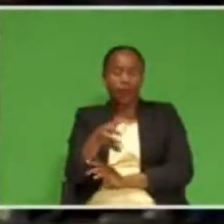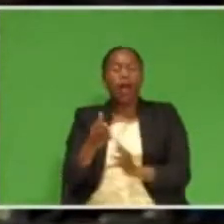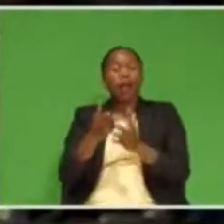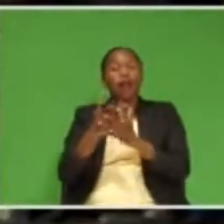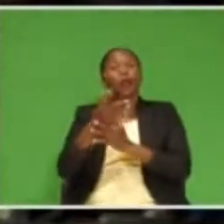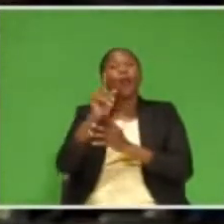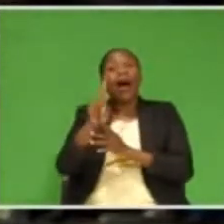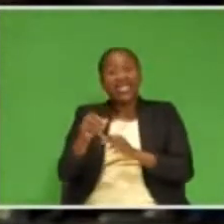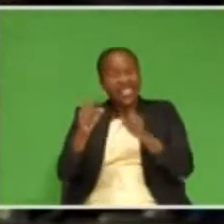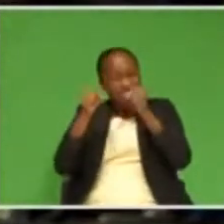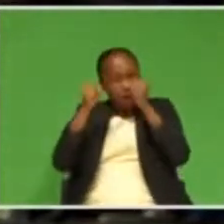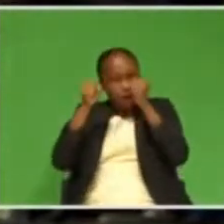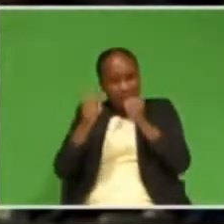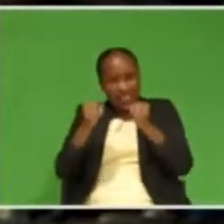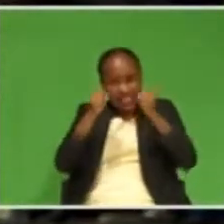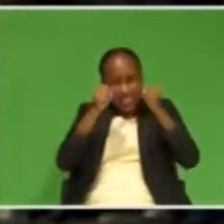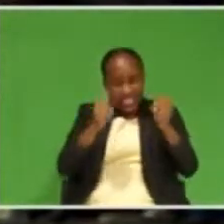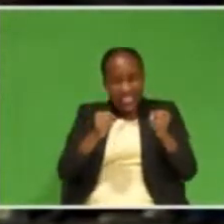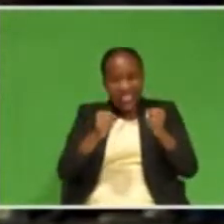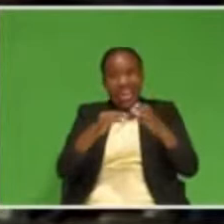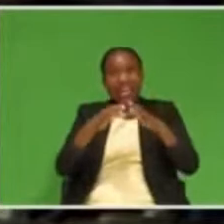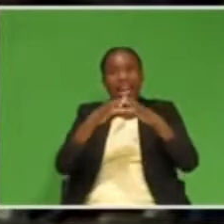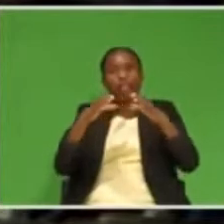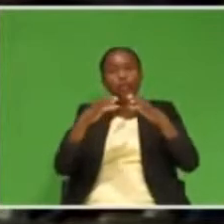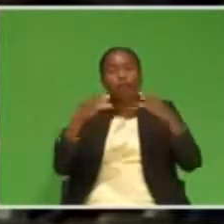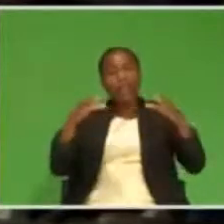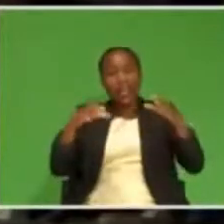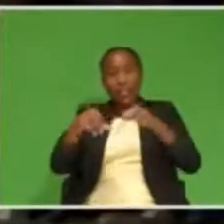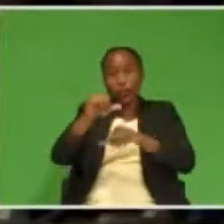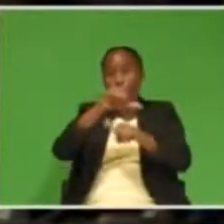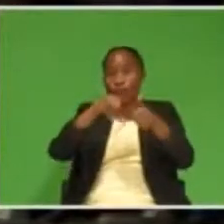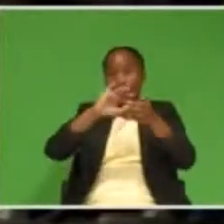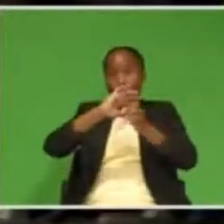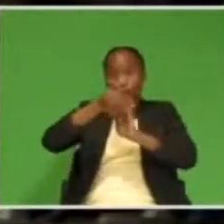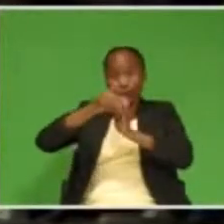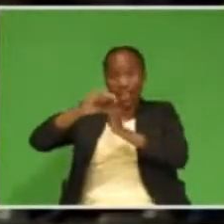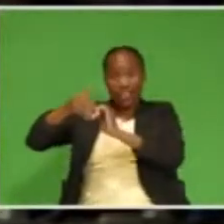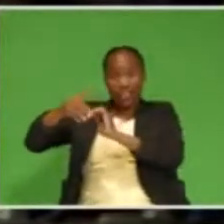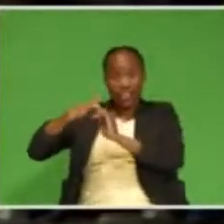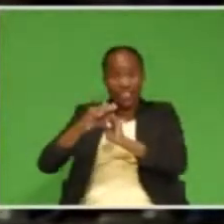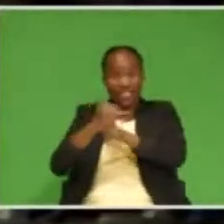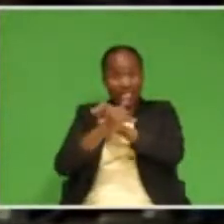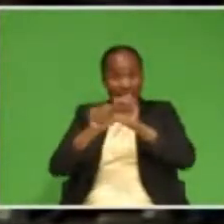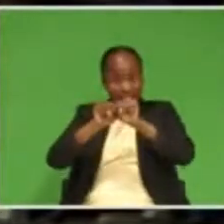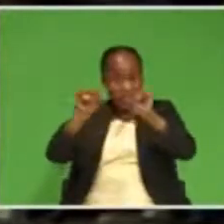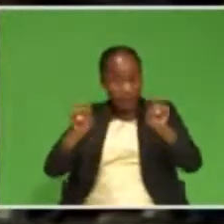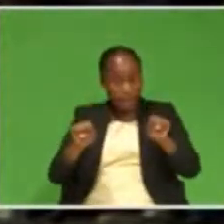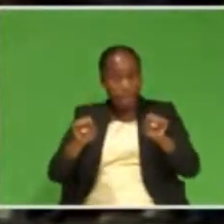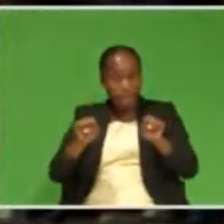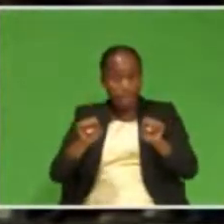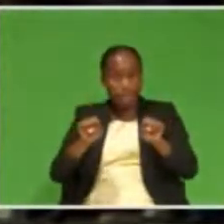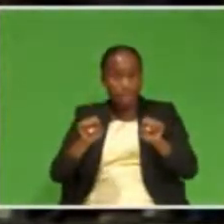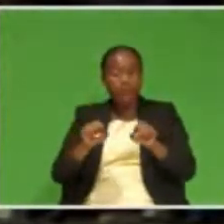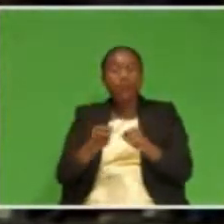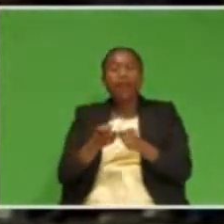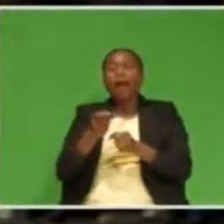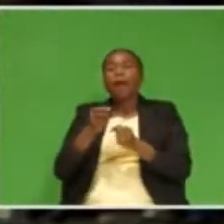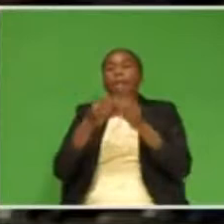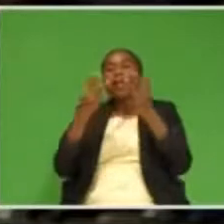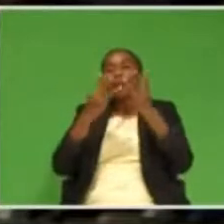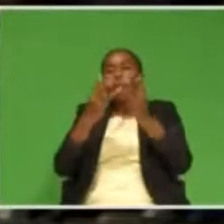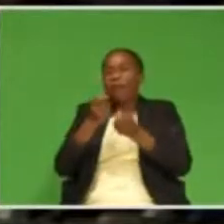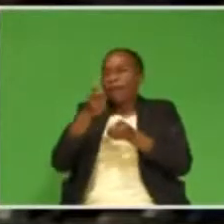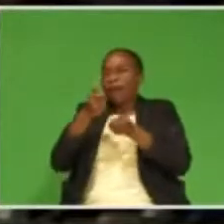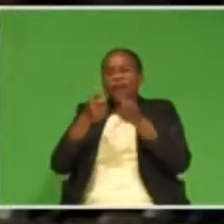strengthened and expanded social protection system, fewer people will live in